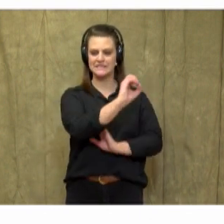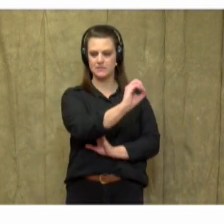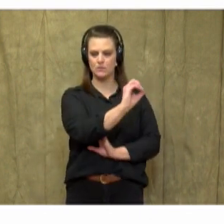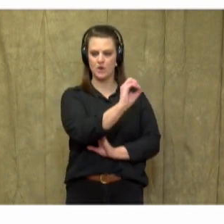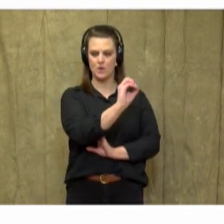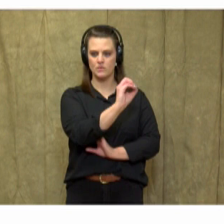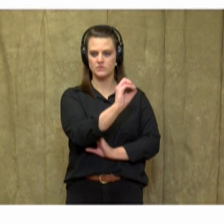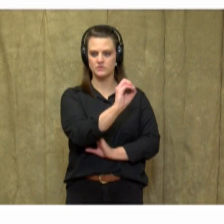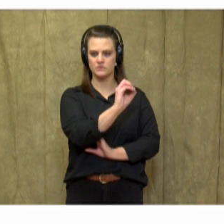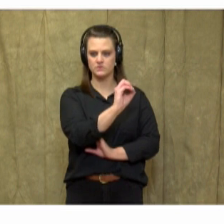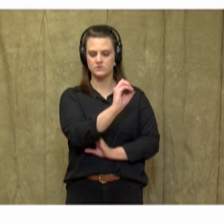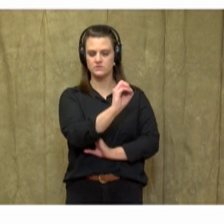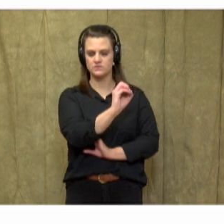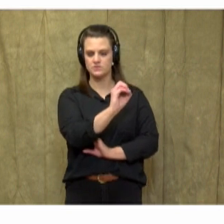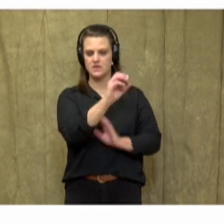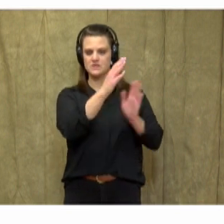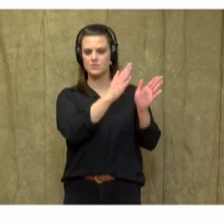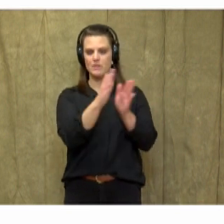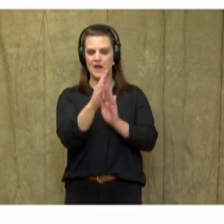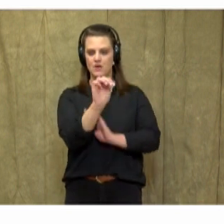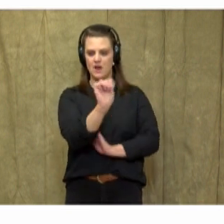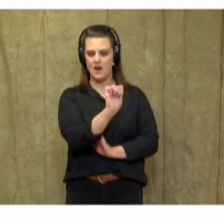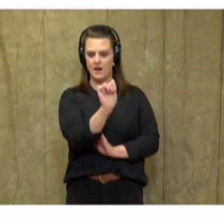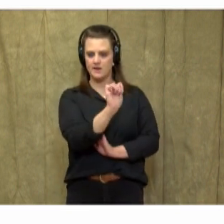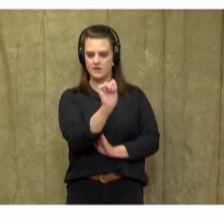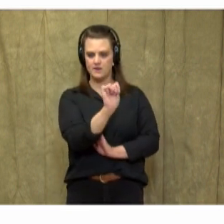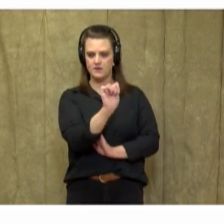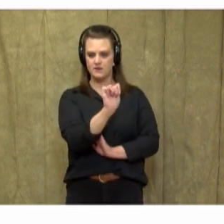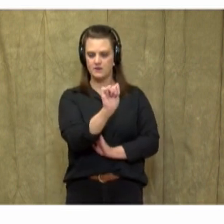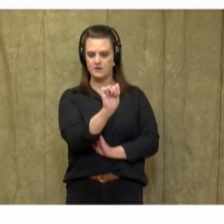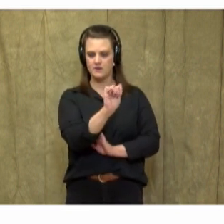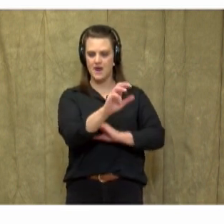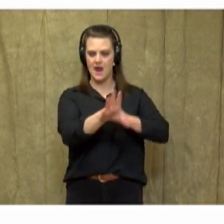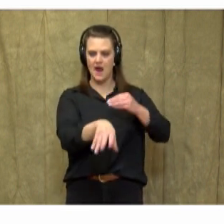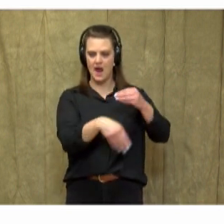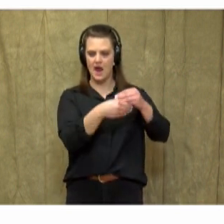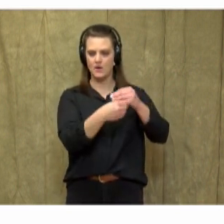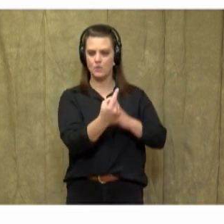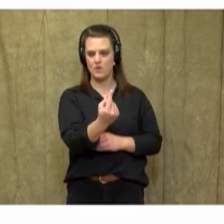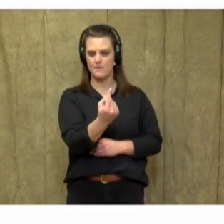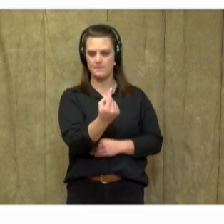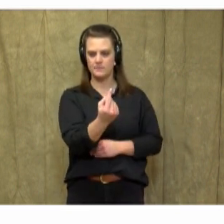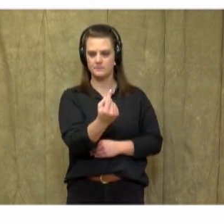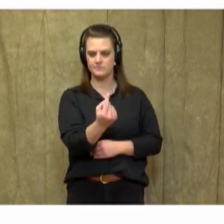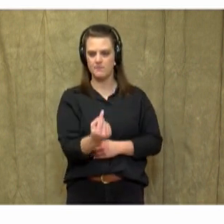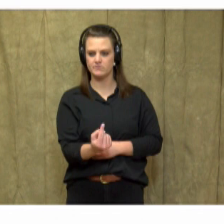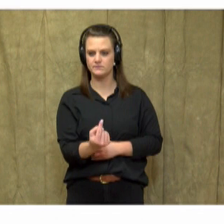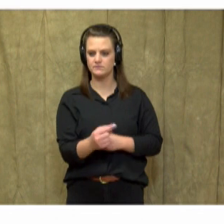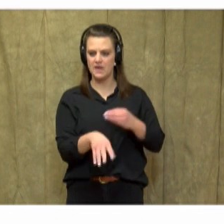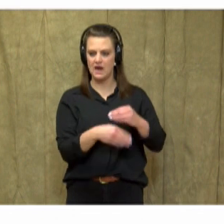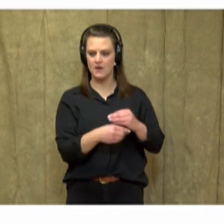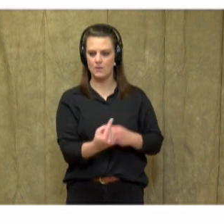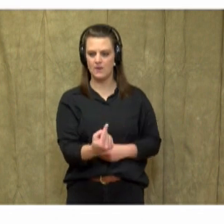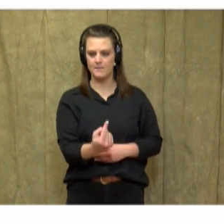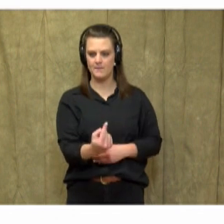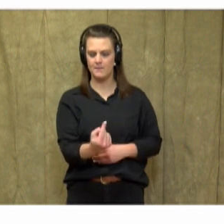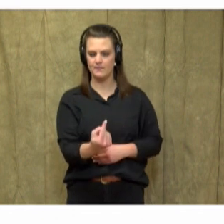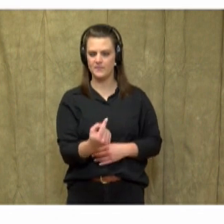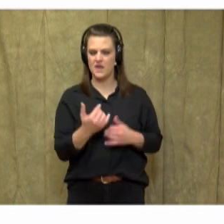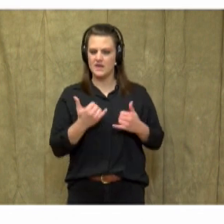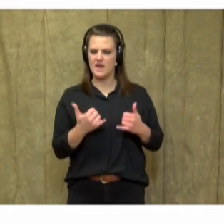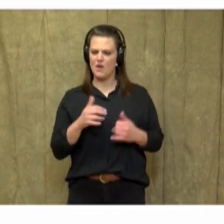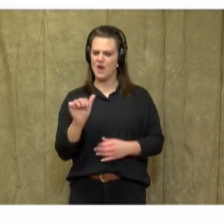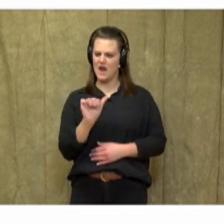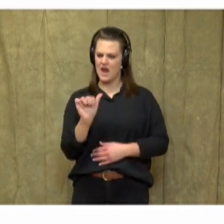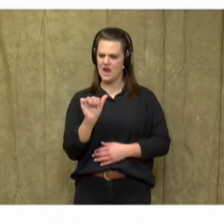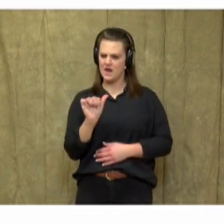take a look at this. Pattern A says add 1. Now, do you remember where I said pattern A